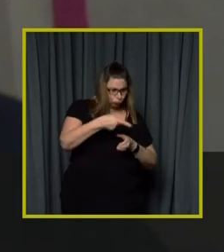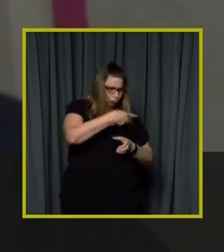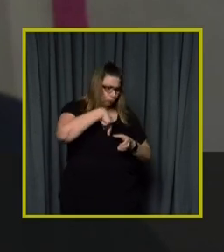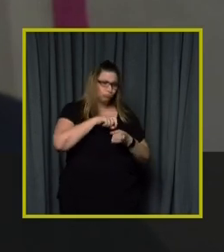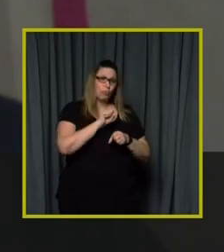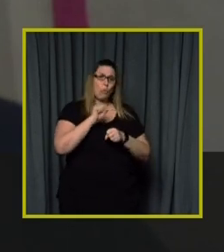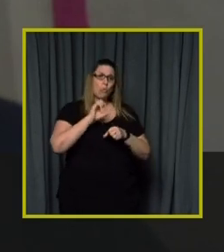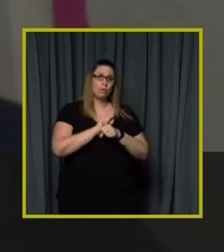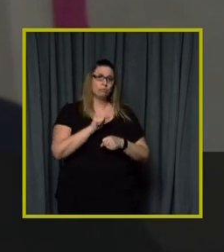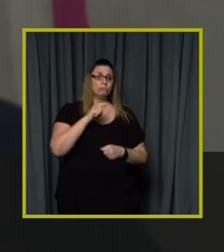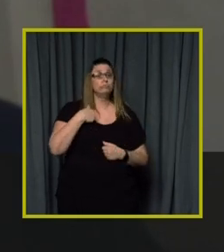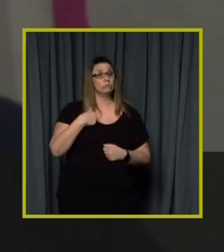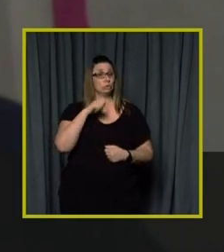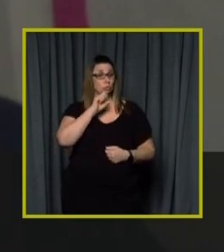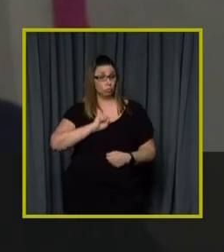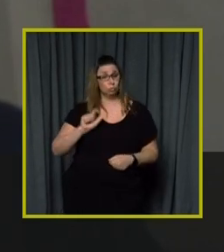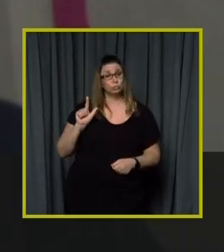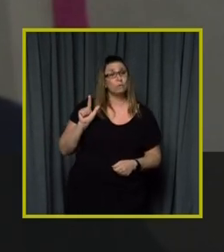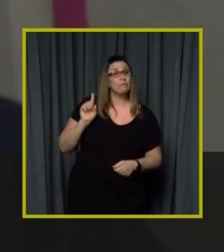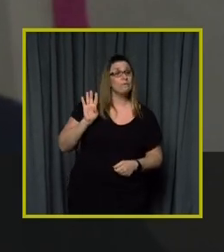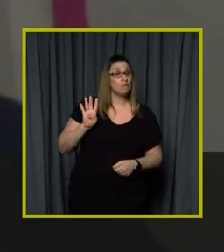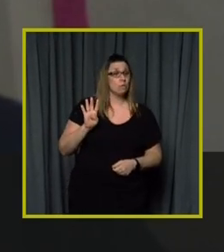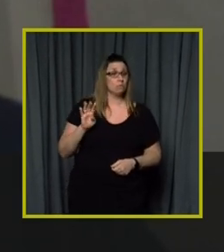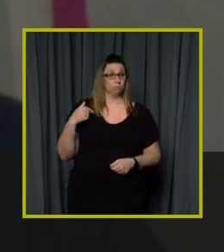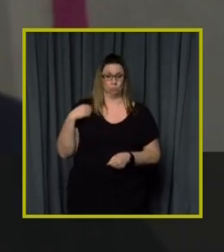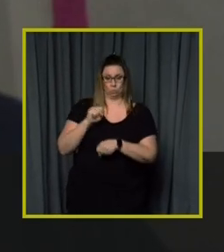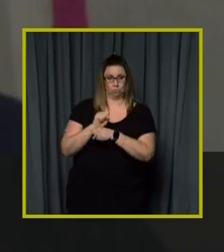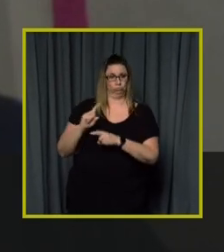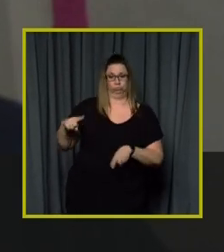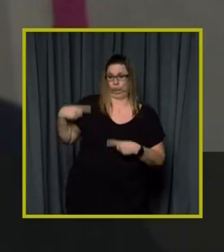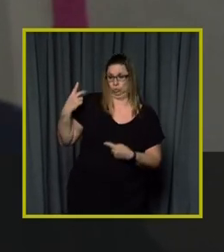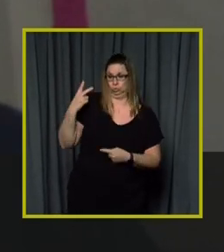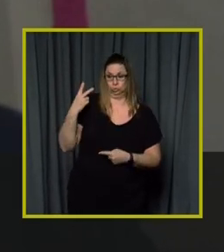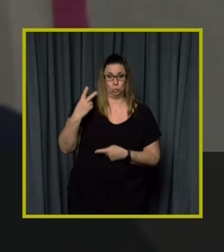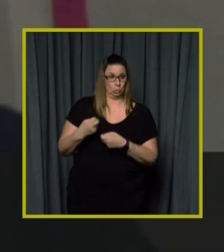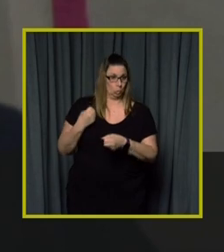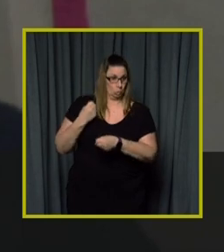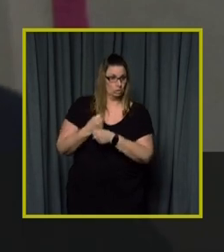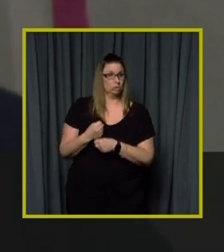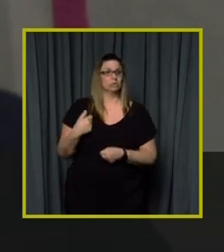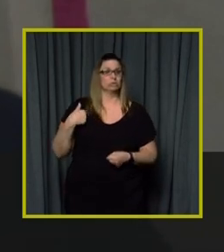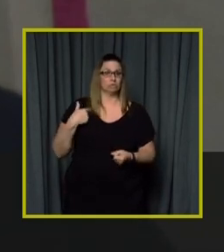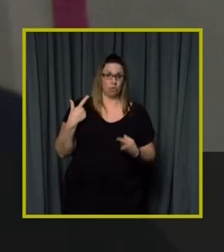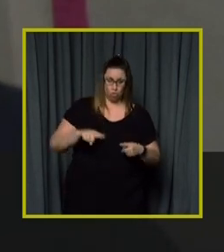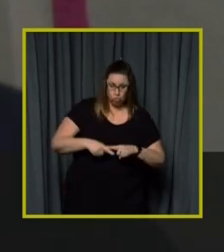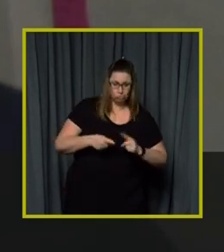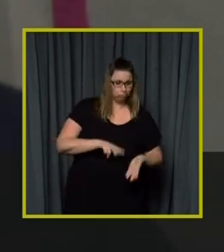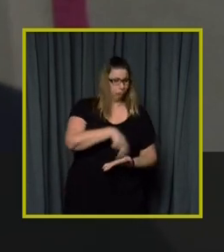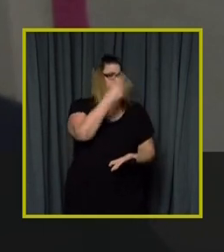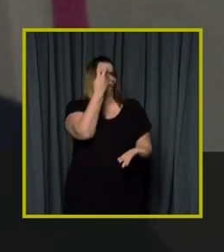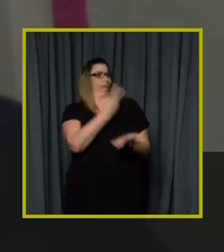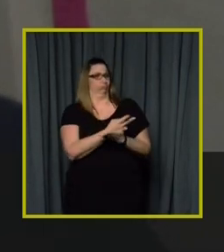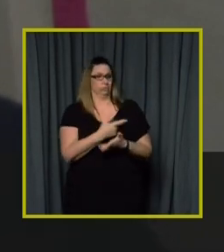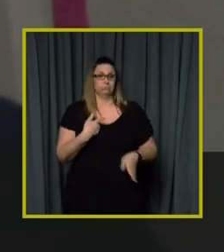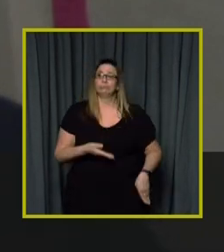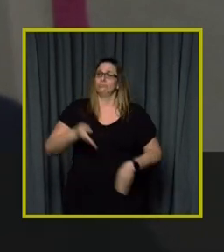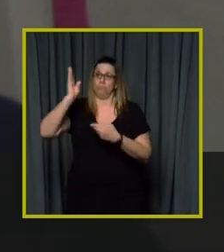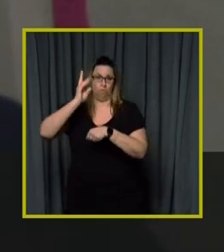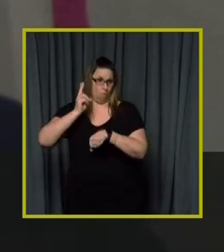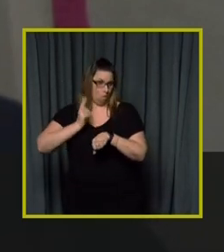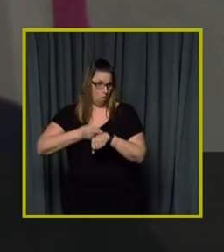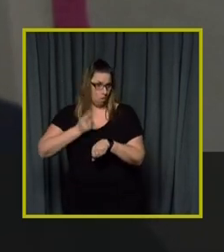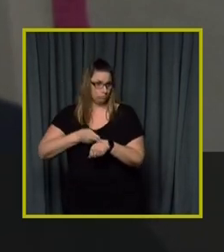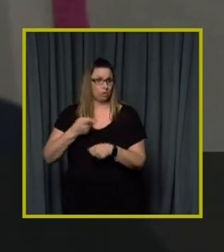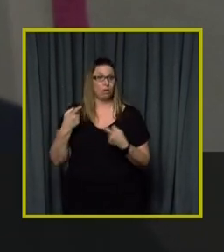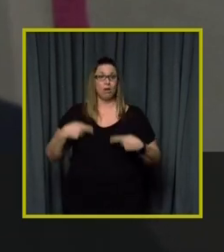I was hospitalized twice in 2 years from workplace incidents. The pandemic made things worse. We